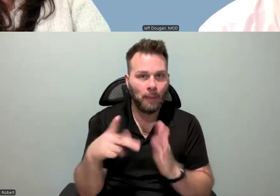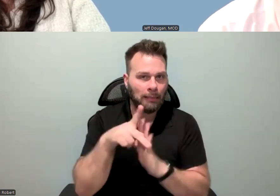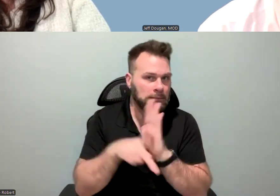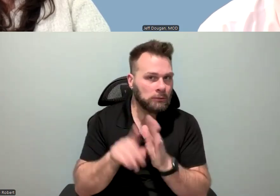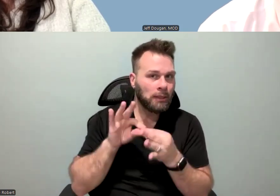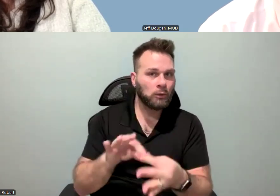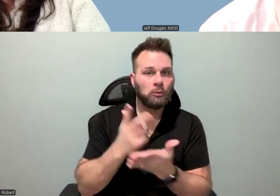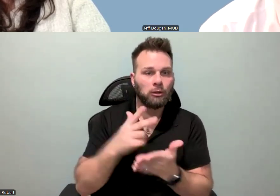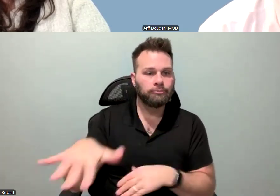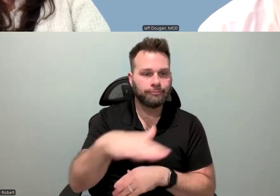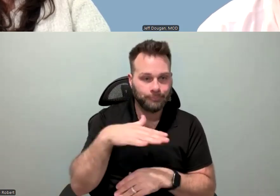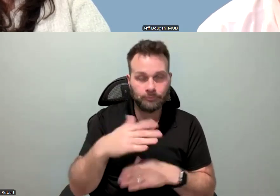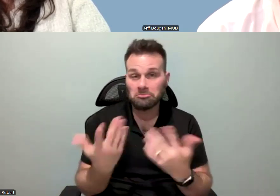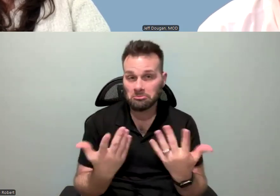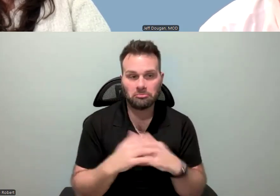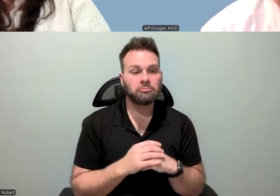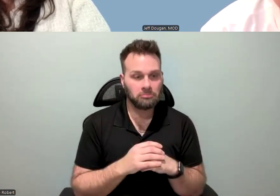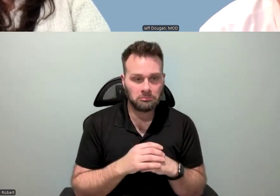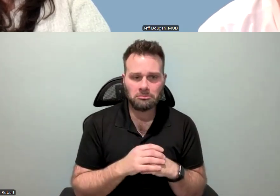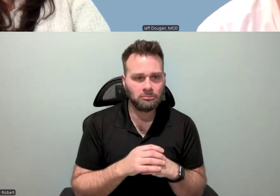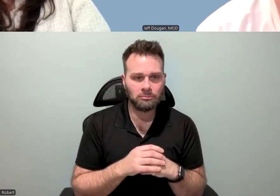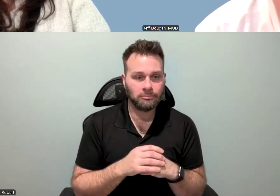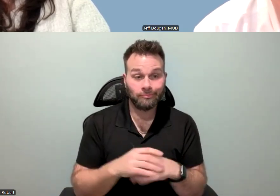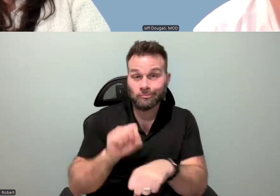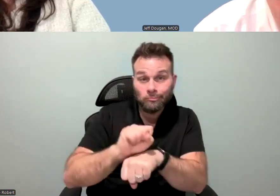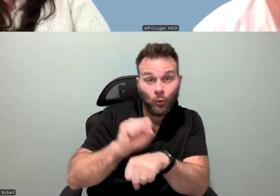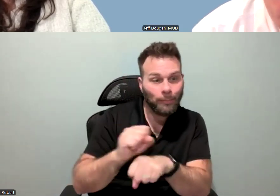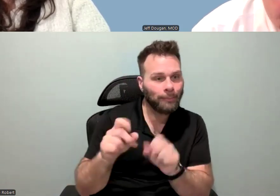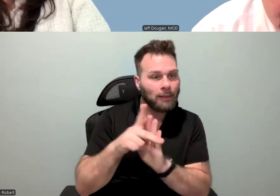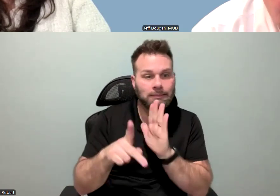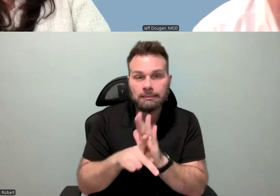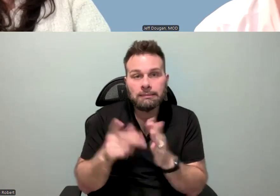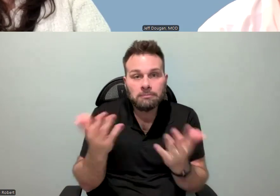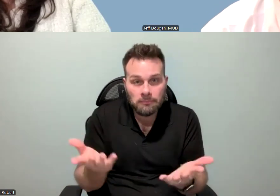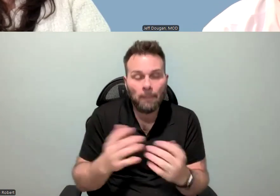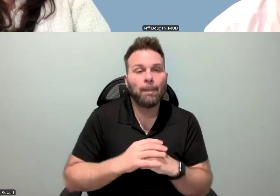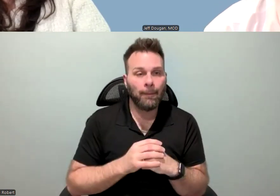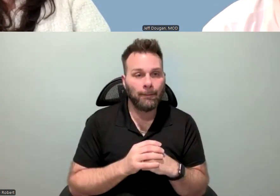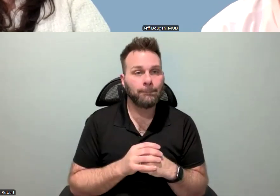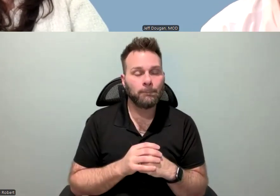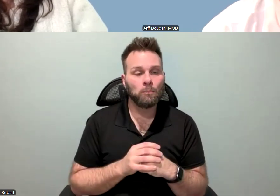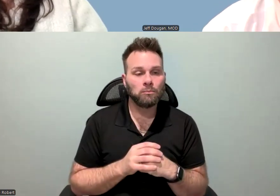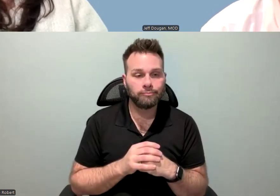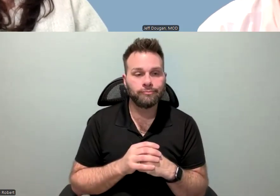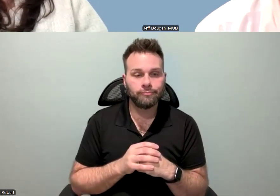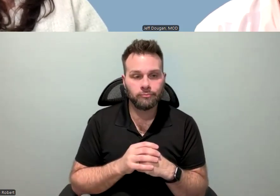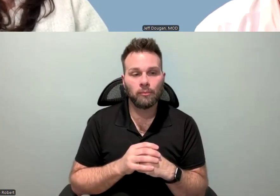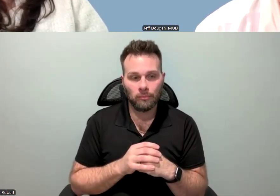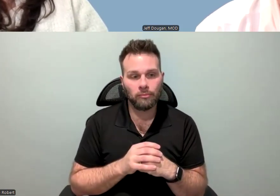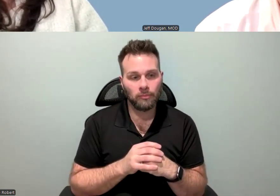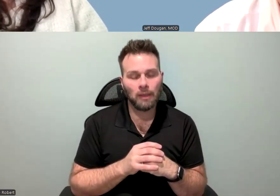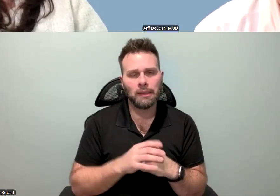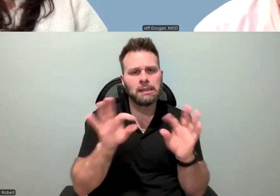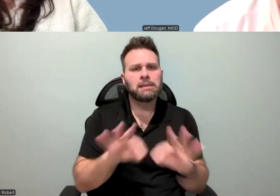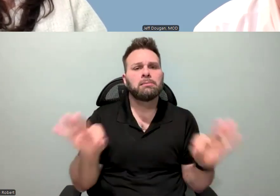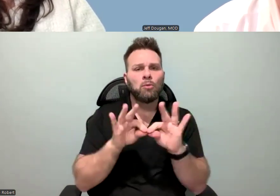got some knowledge in that as well. So it's really something that you just really want to focus in on who you want to